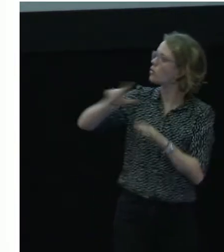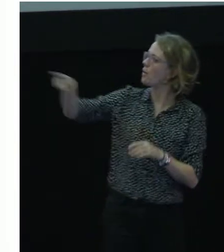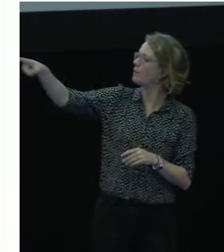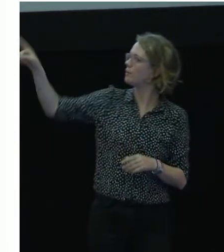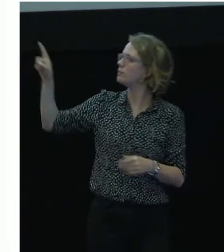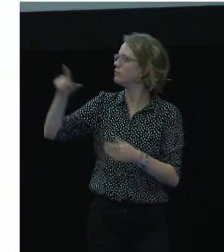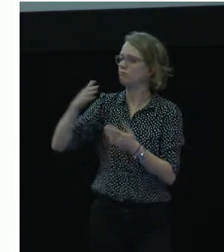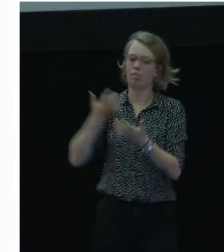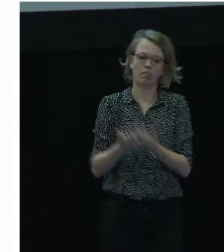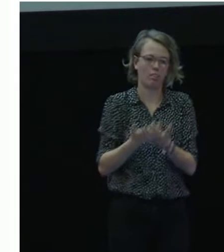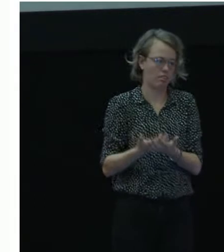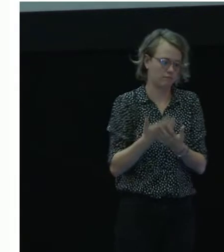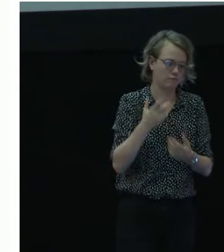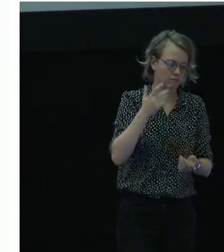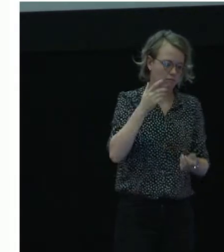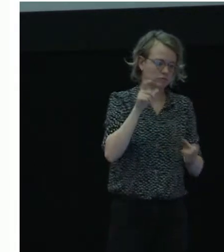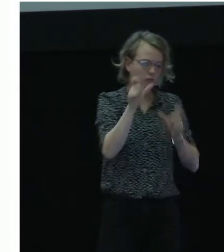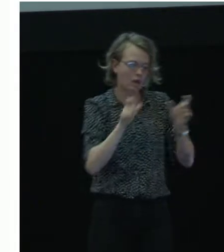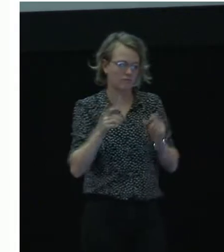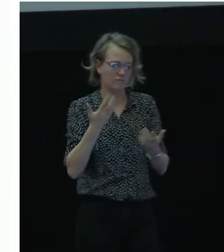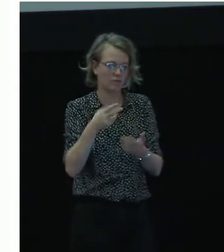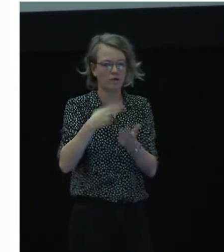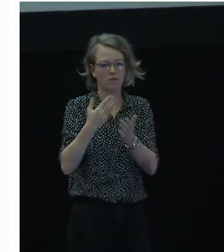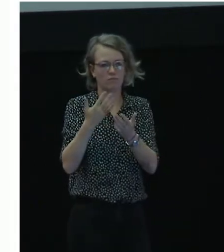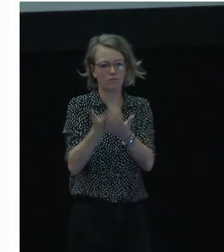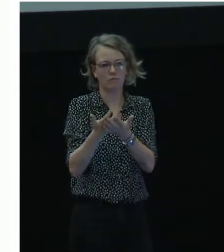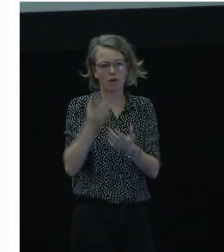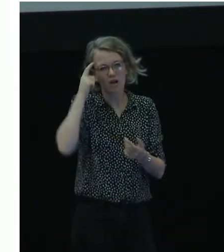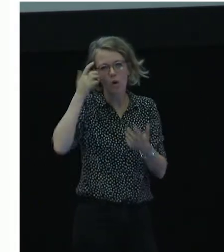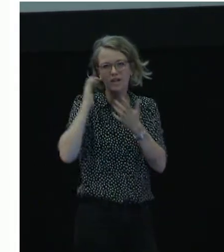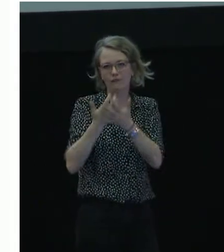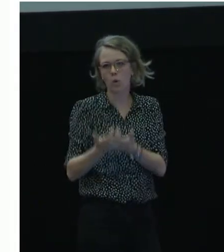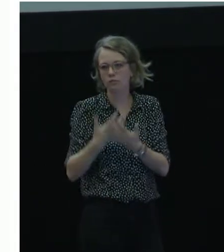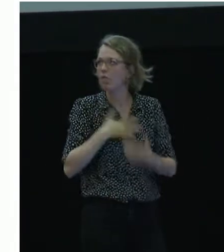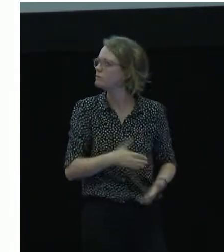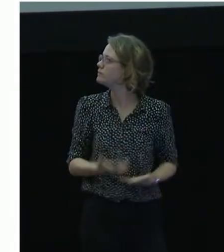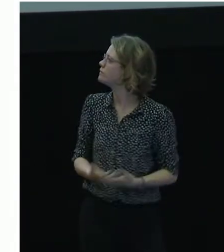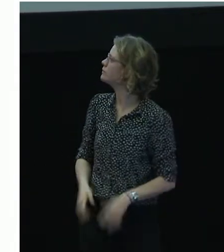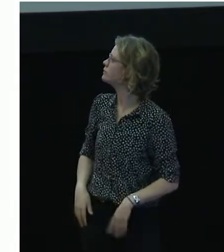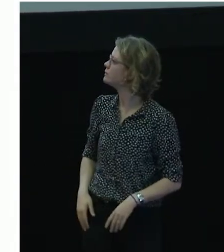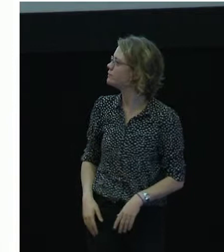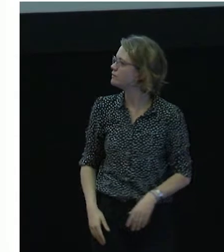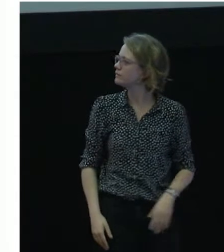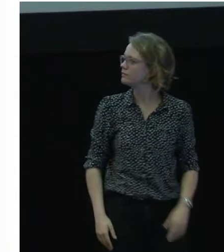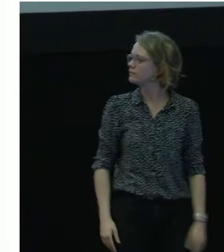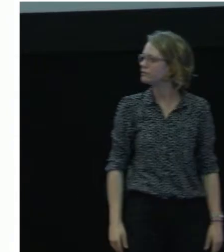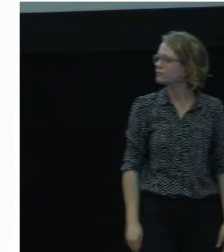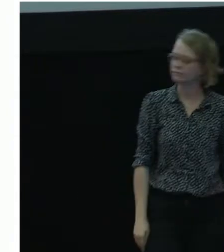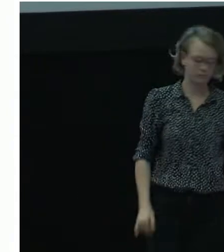Avoid unnecessary jargon and slang, because that can lead to a cognitive